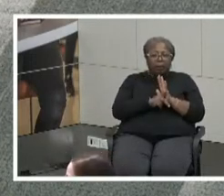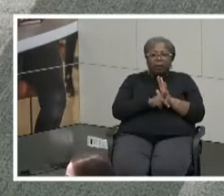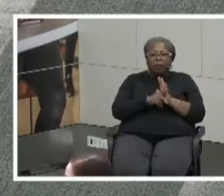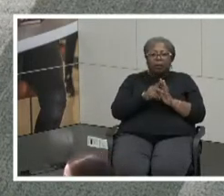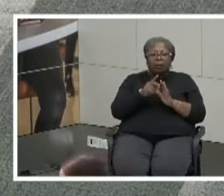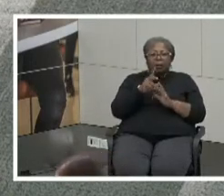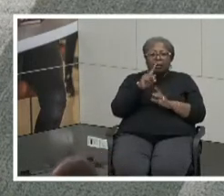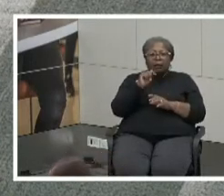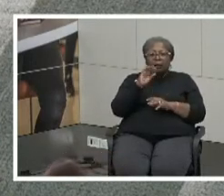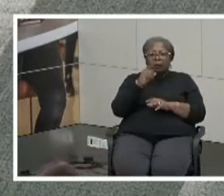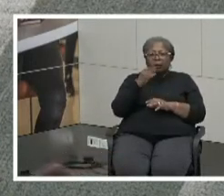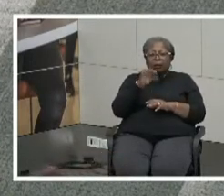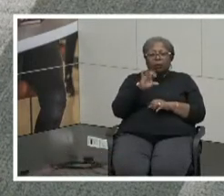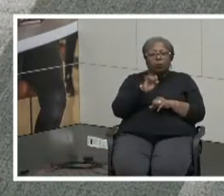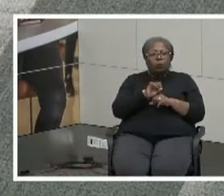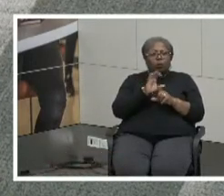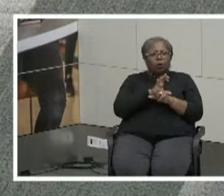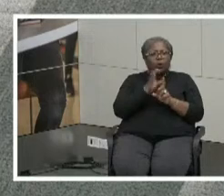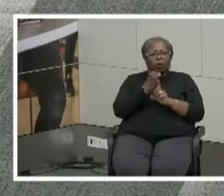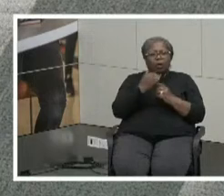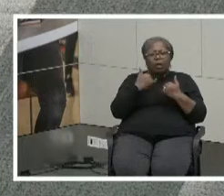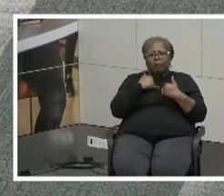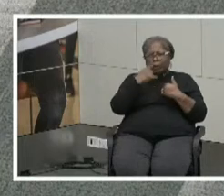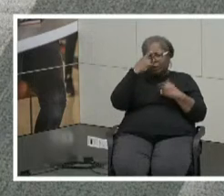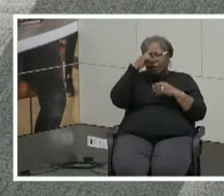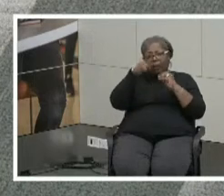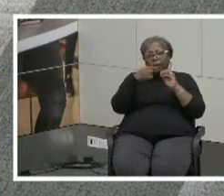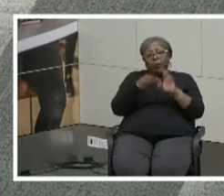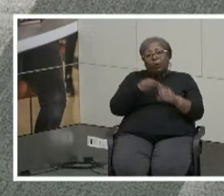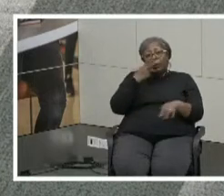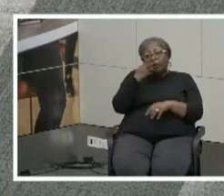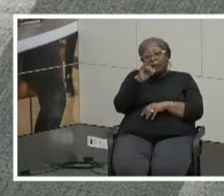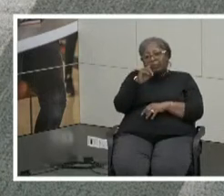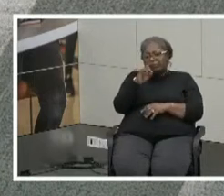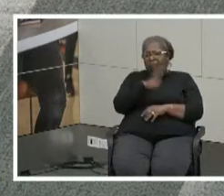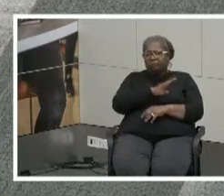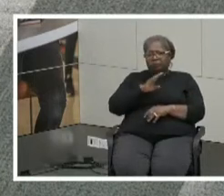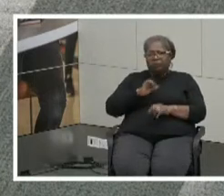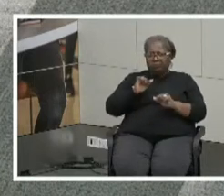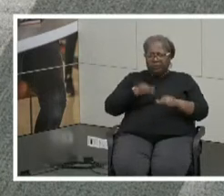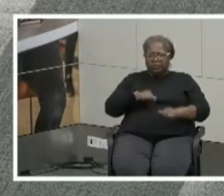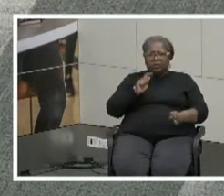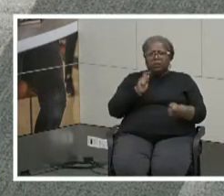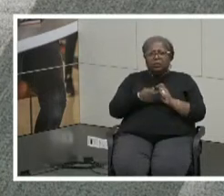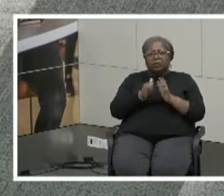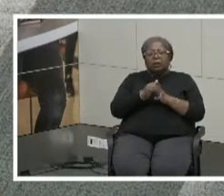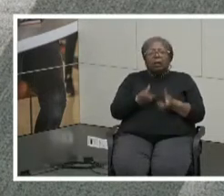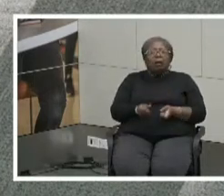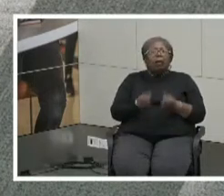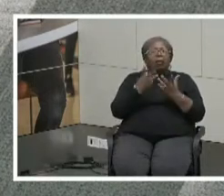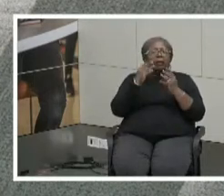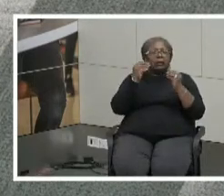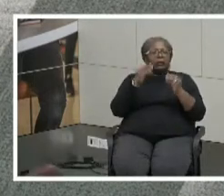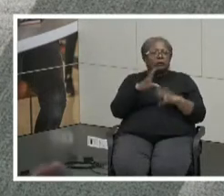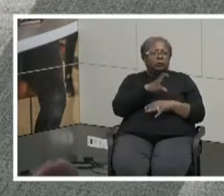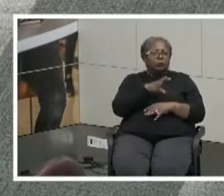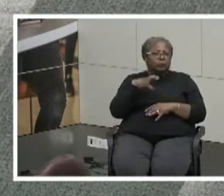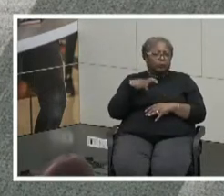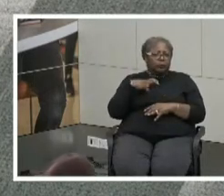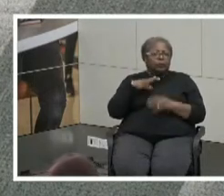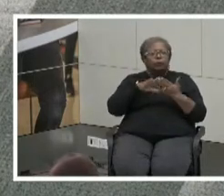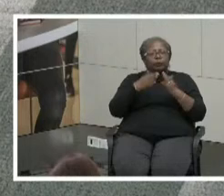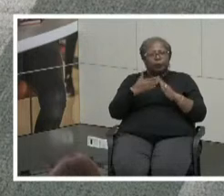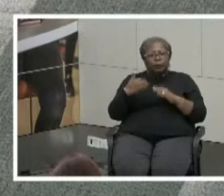work culture have me thinking about quitting a ISD the board can change this how many teachers community members and